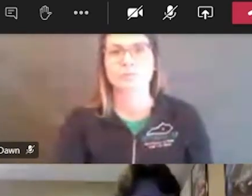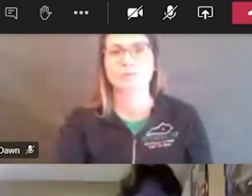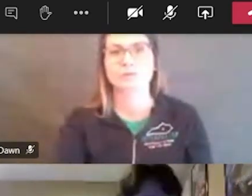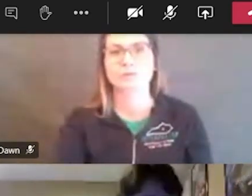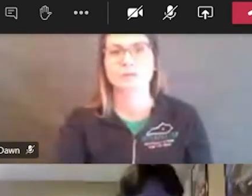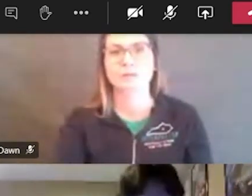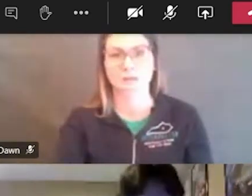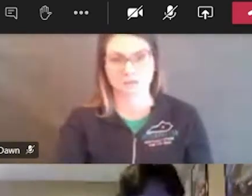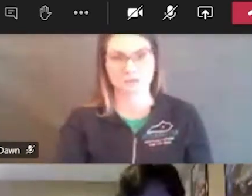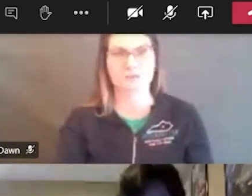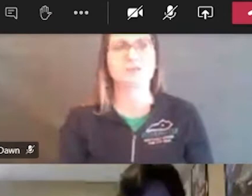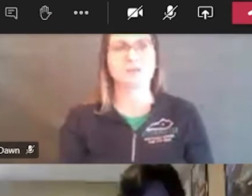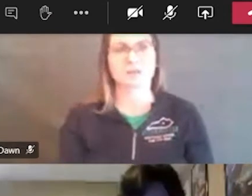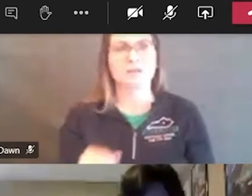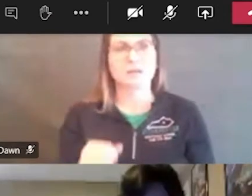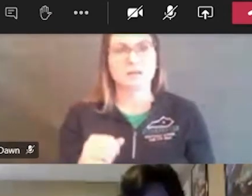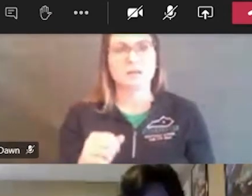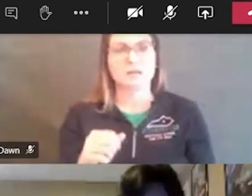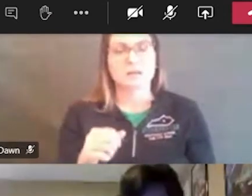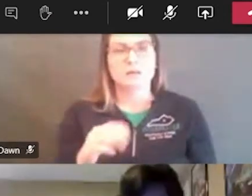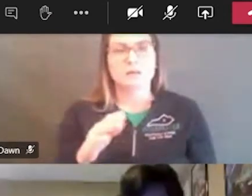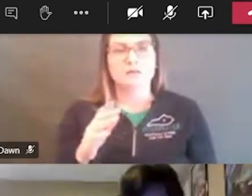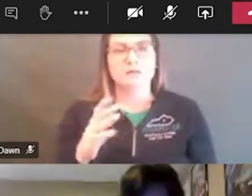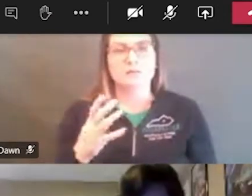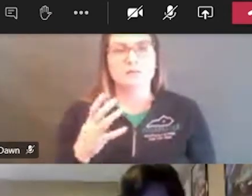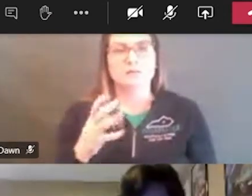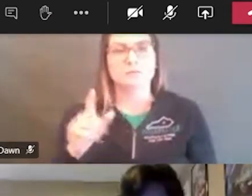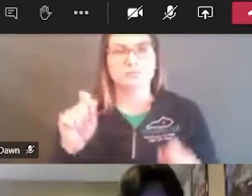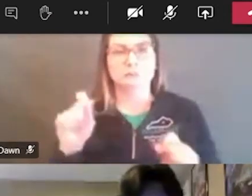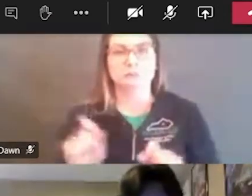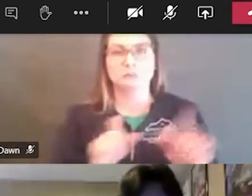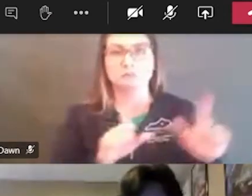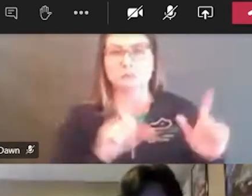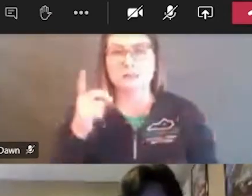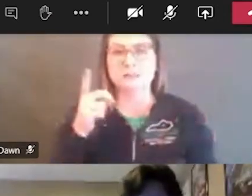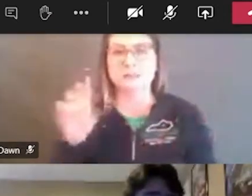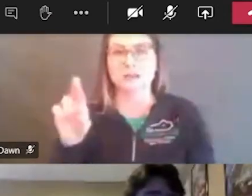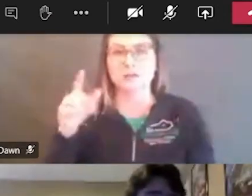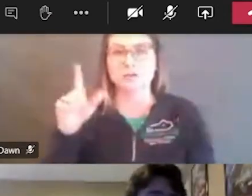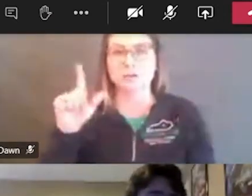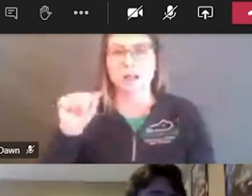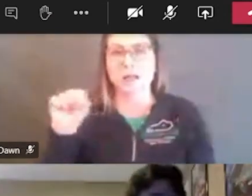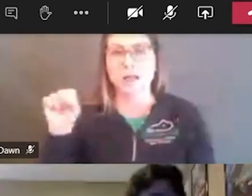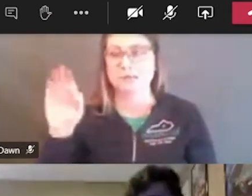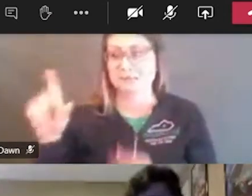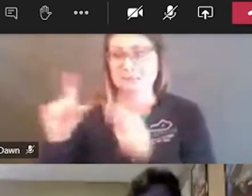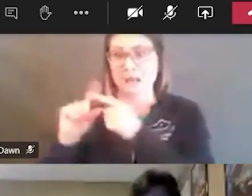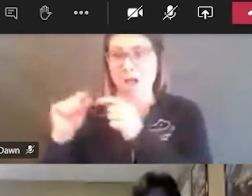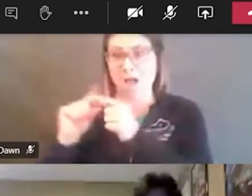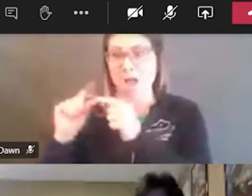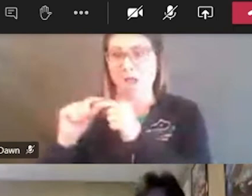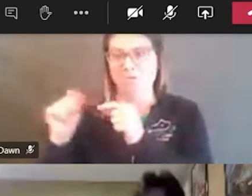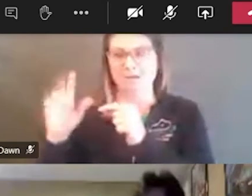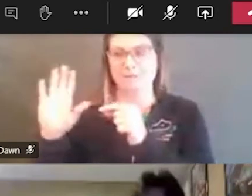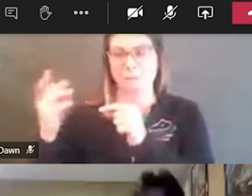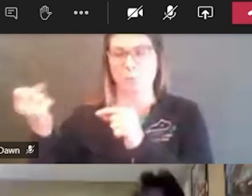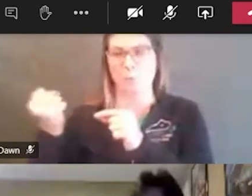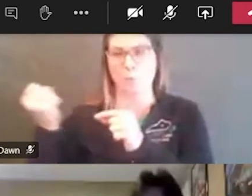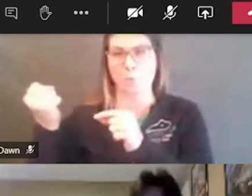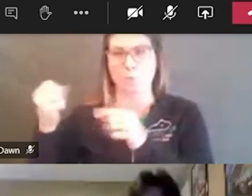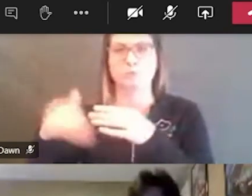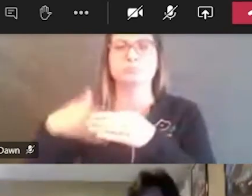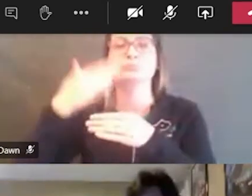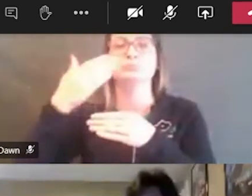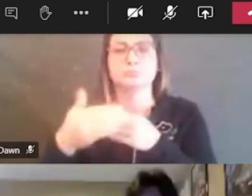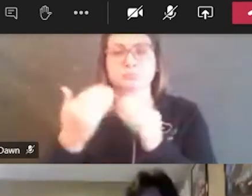And we will go to our next, we'll just skip over Dr. Glass for the moment, and we will go to our next item on the